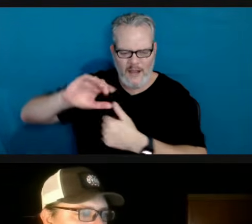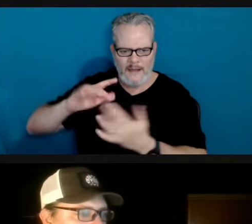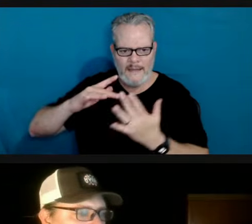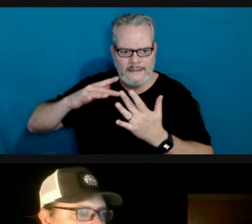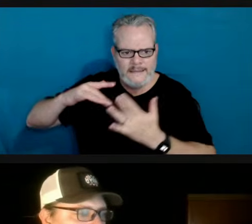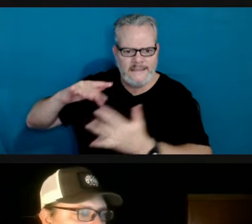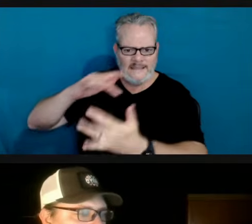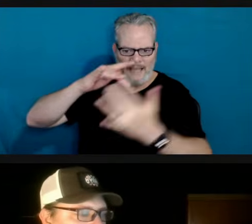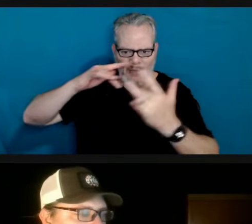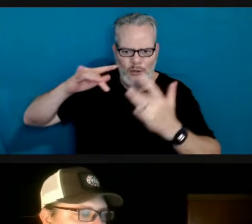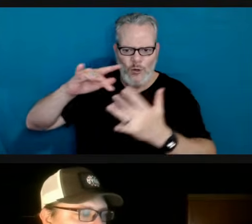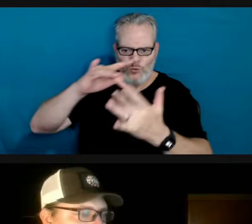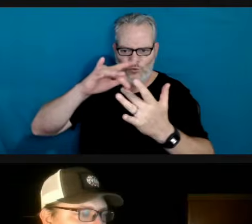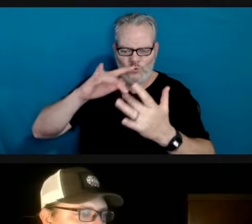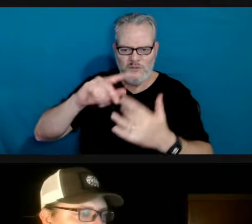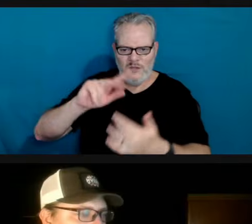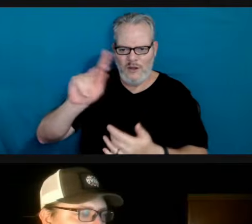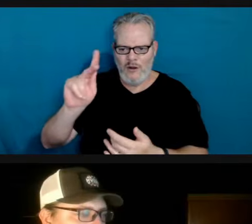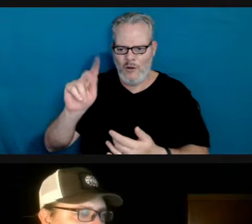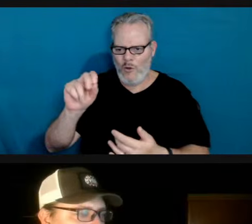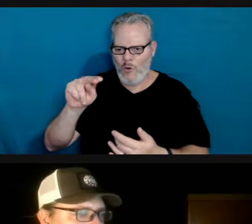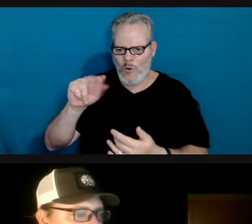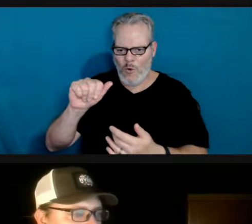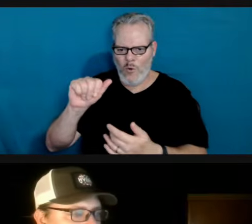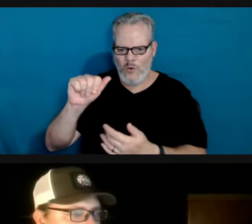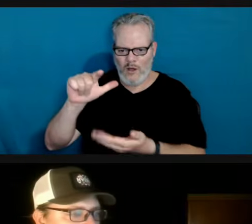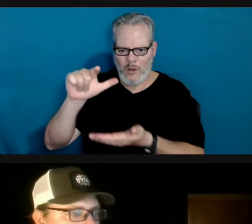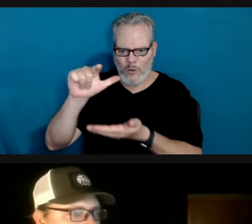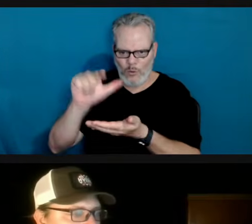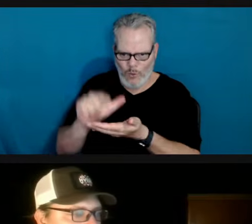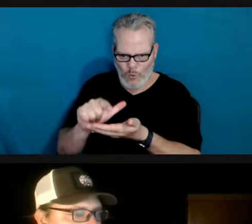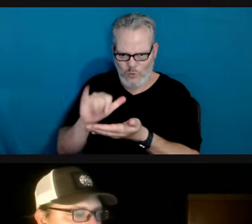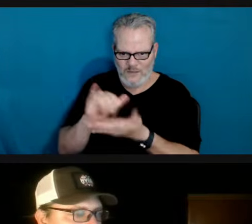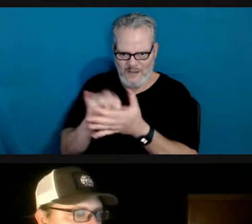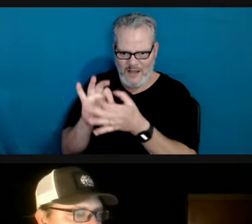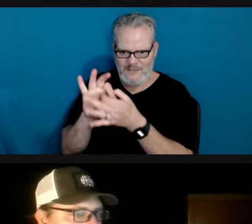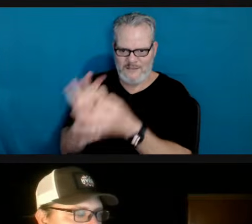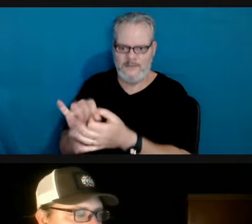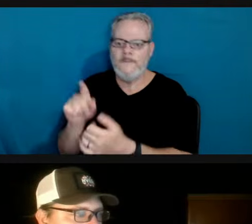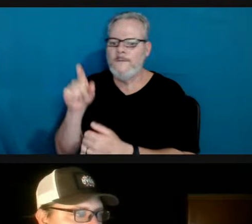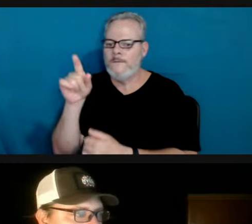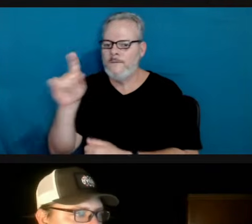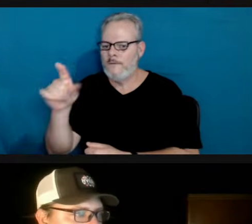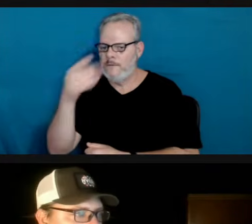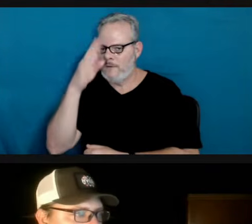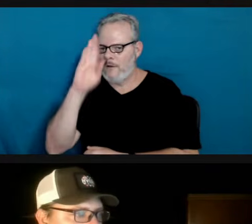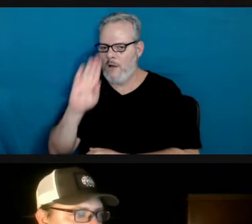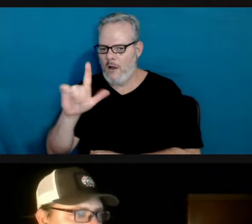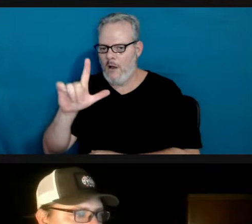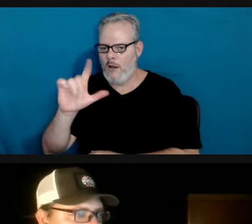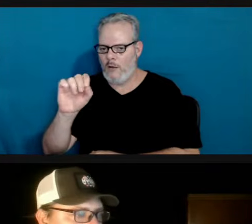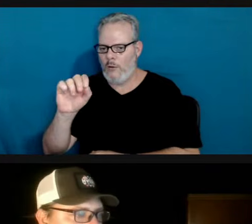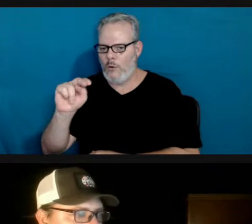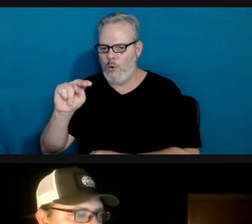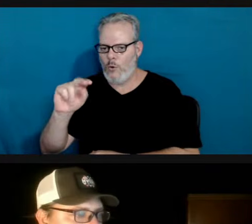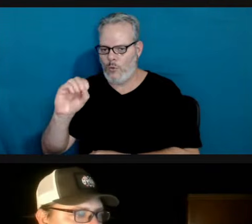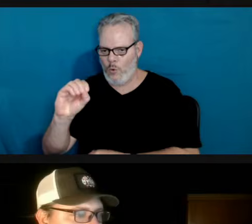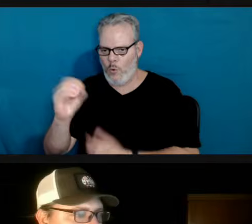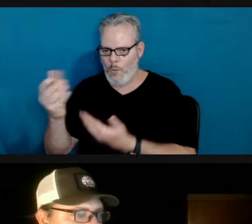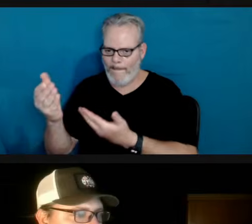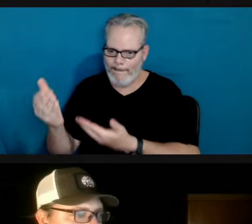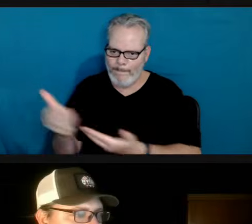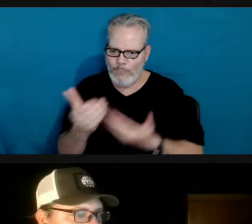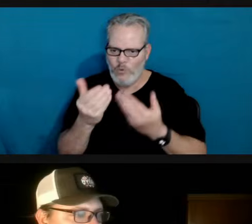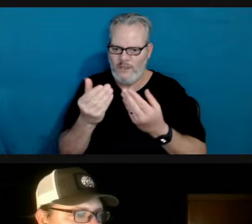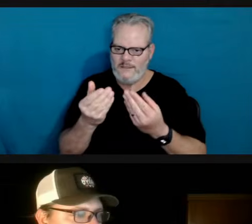Lows, those are the work of Lono, who brings fertility to the land, including thunder